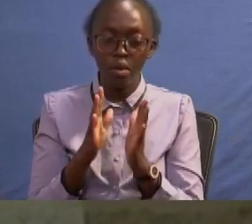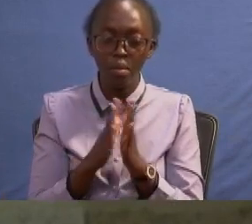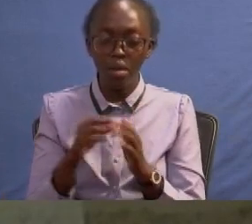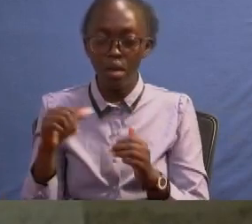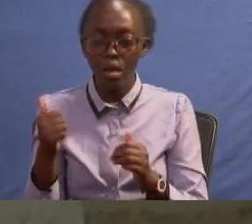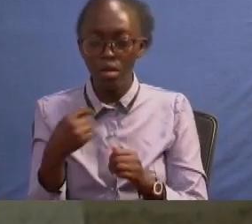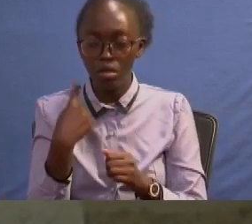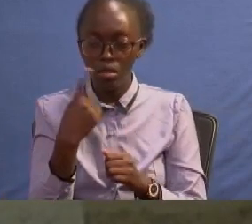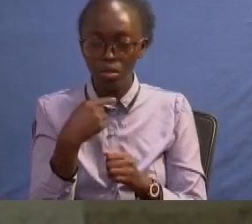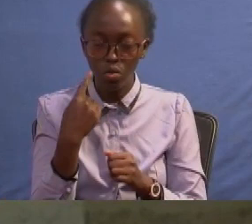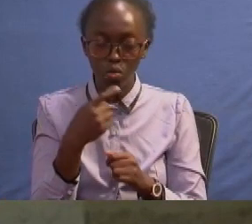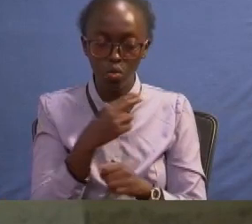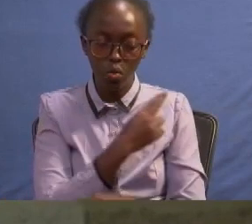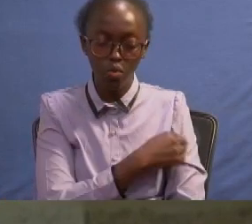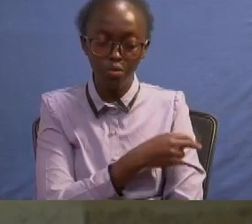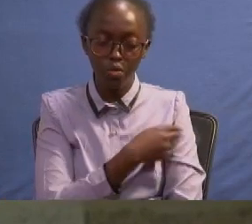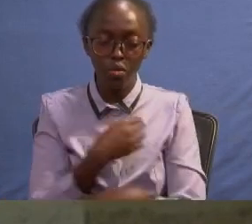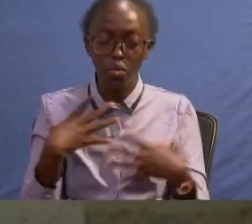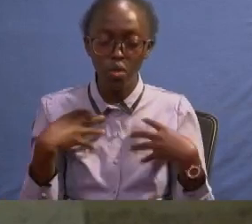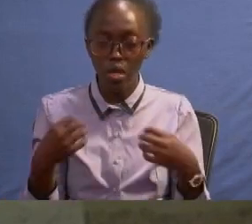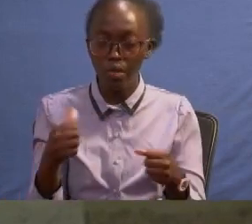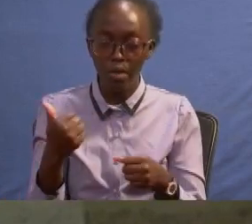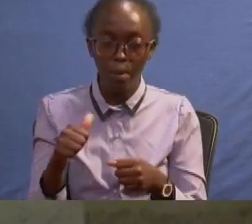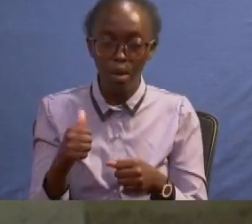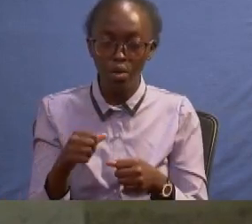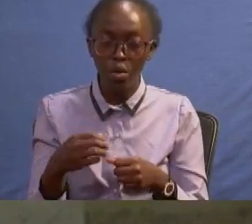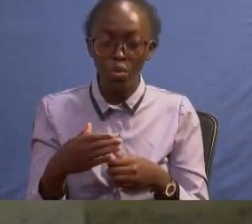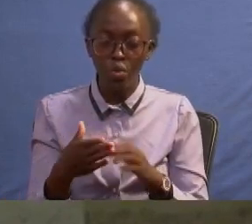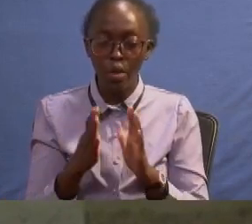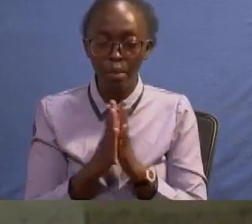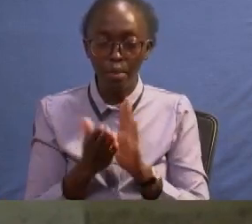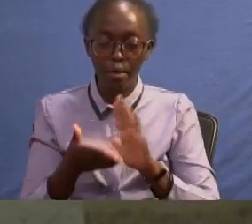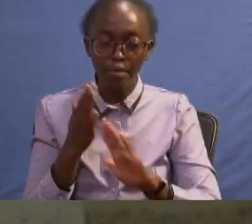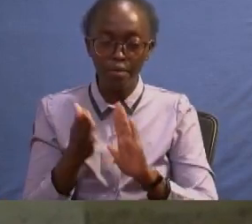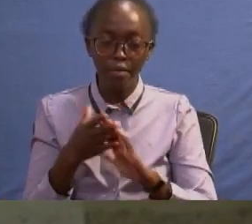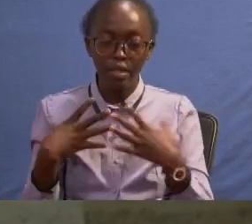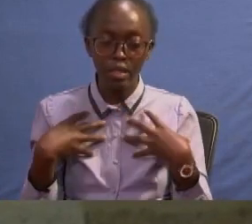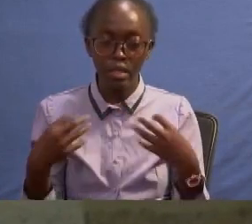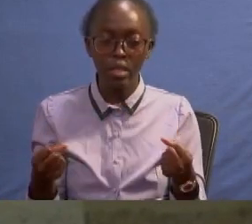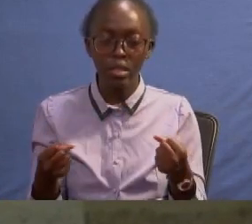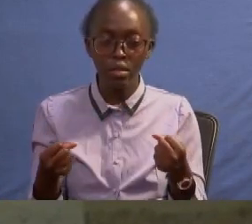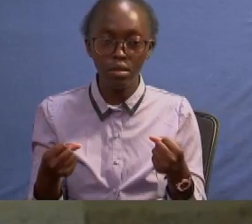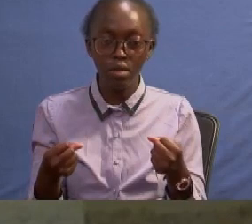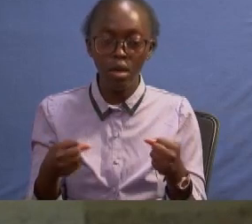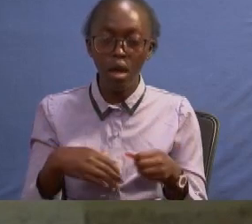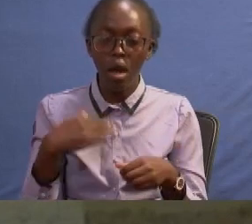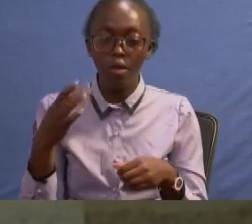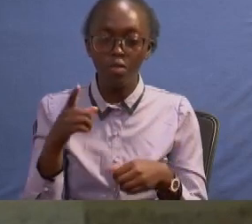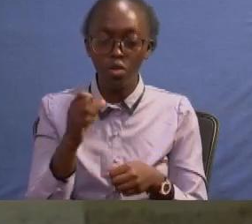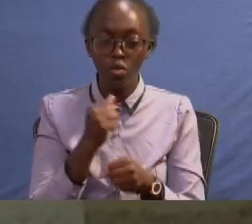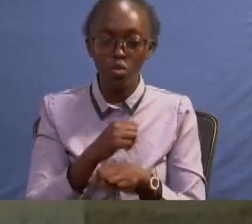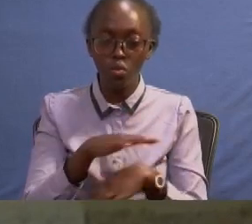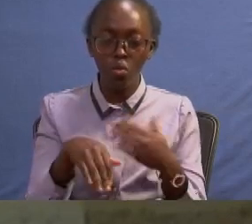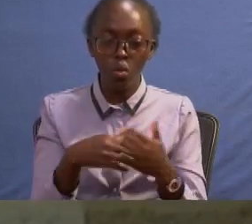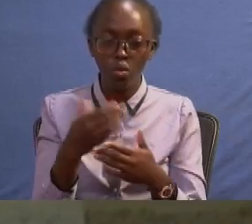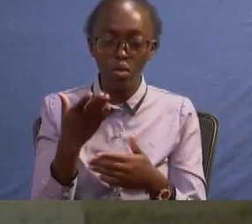and are recovering, we pray for quick recovery because you are the healer. And when you have done all this, we want to give